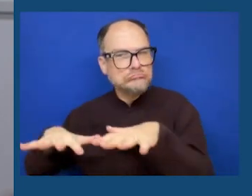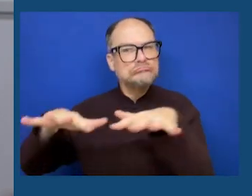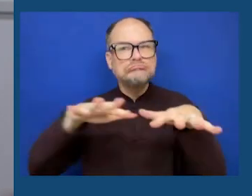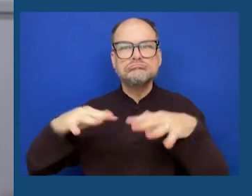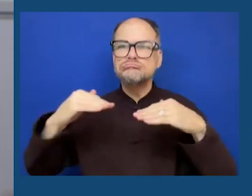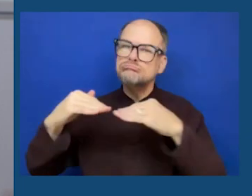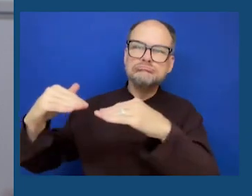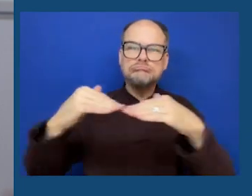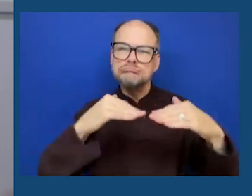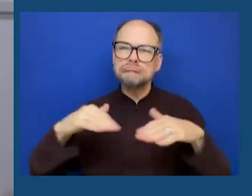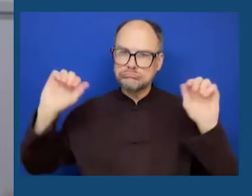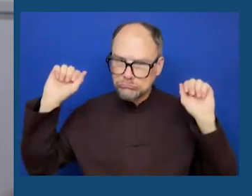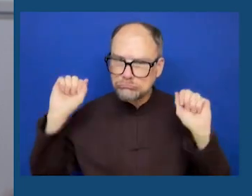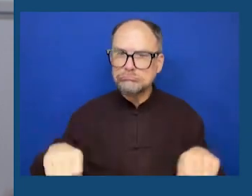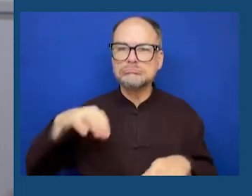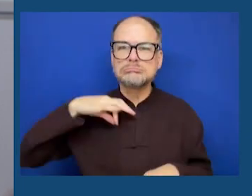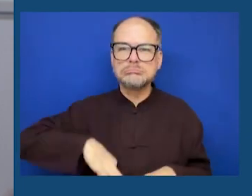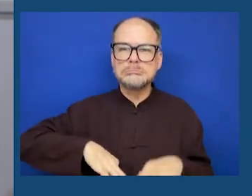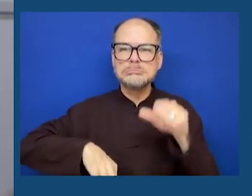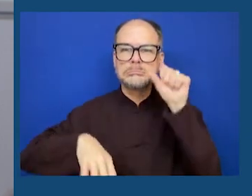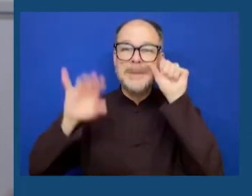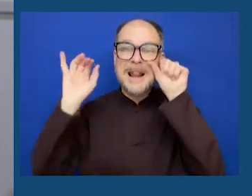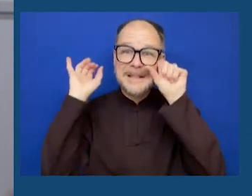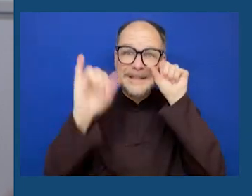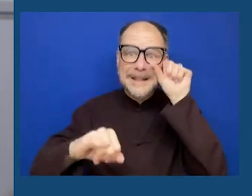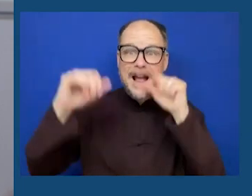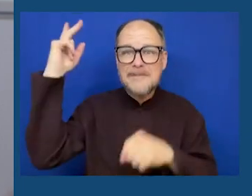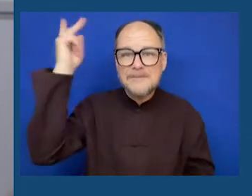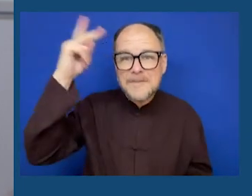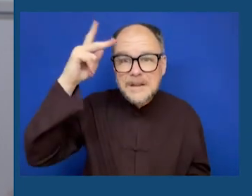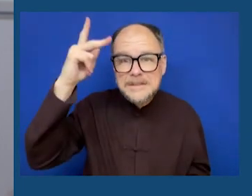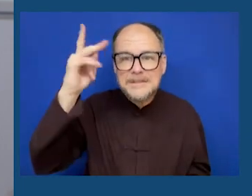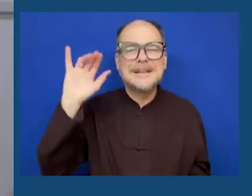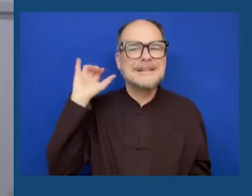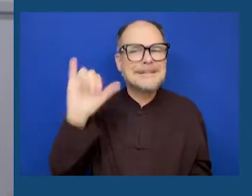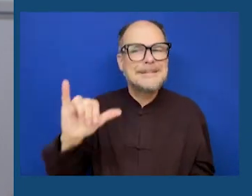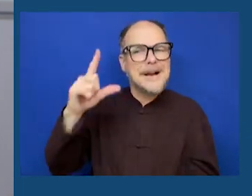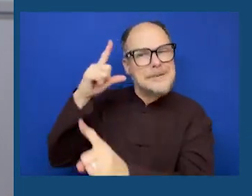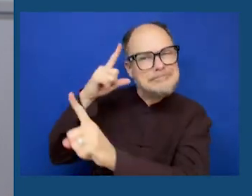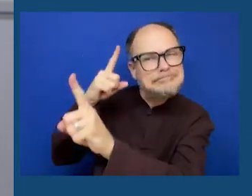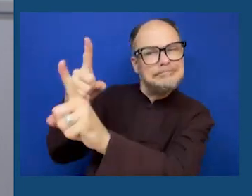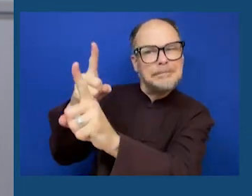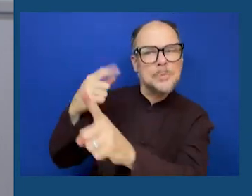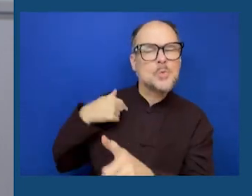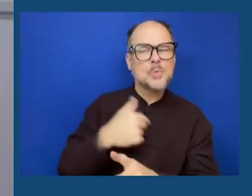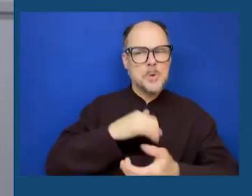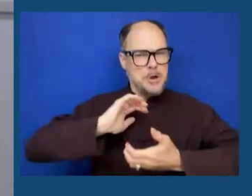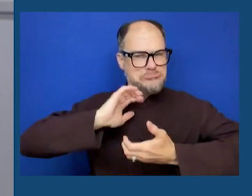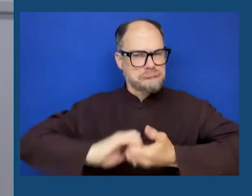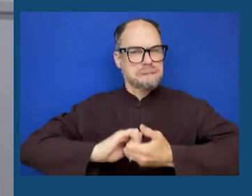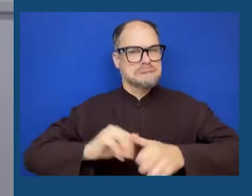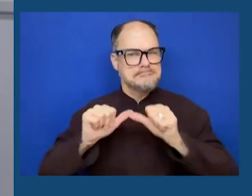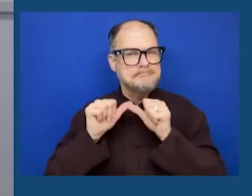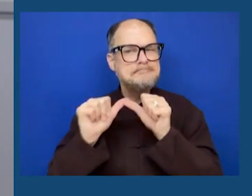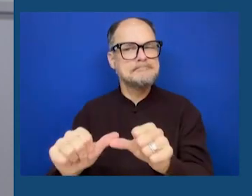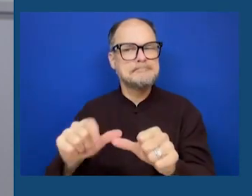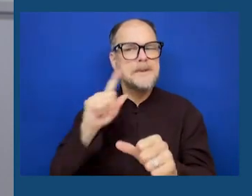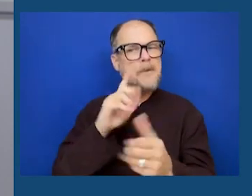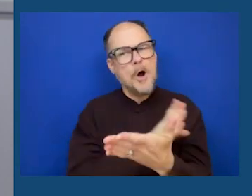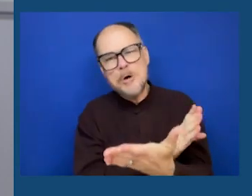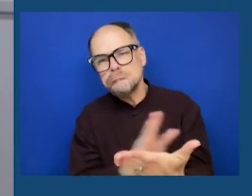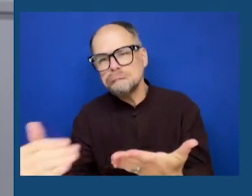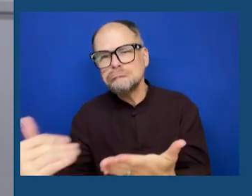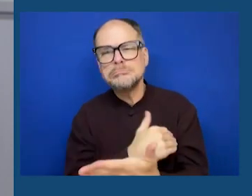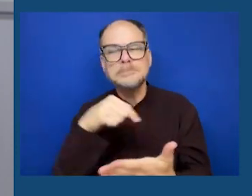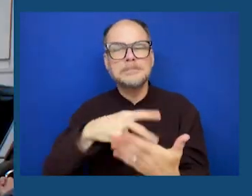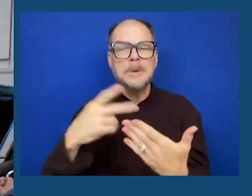us together, I think, is going to be what holds us together throughout the lifetime of the project. So it's really an honor to be together with all of